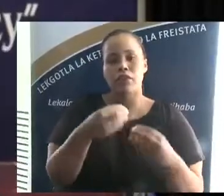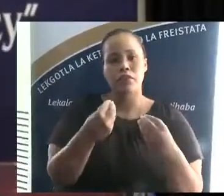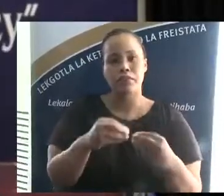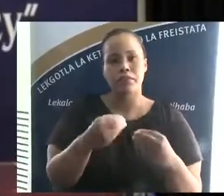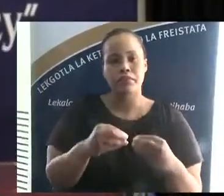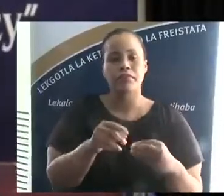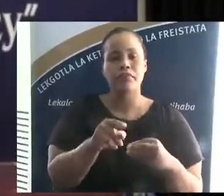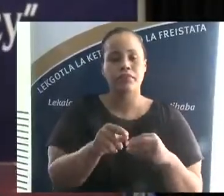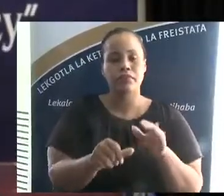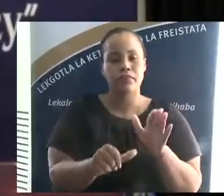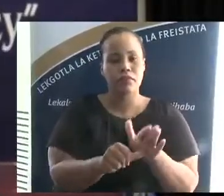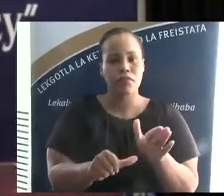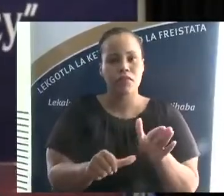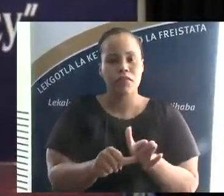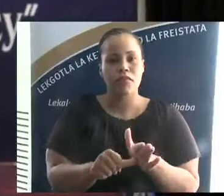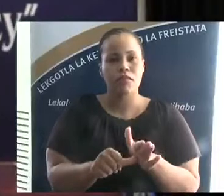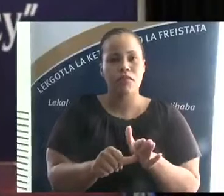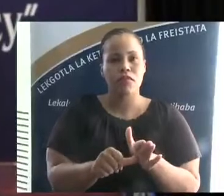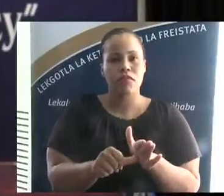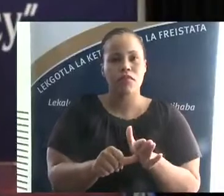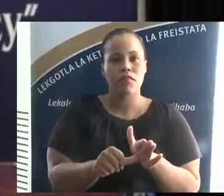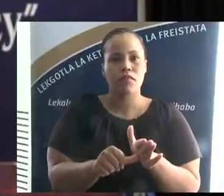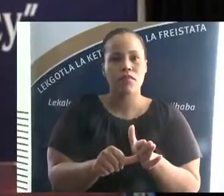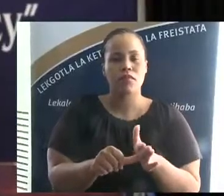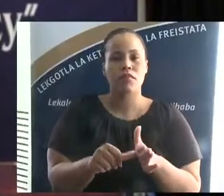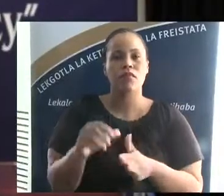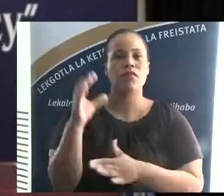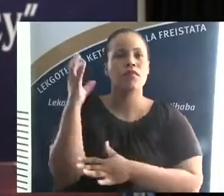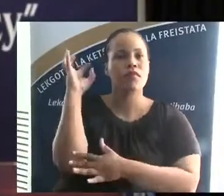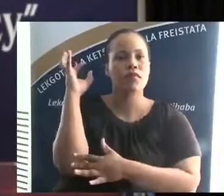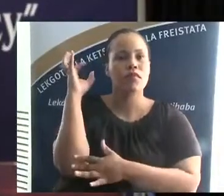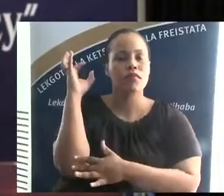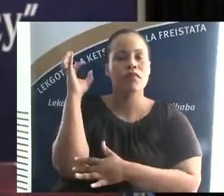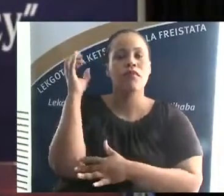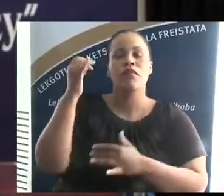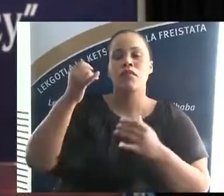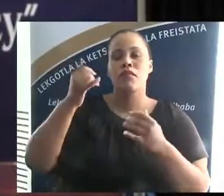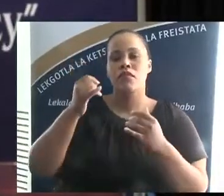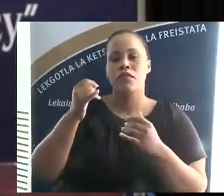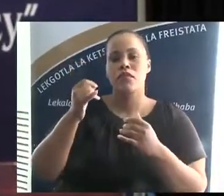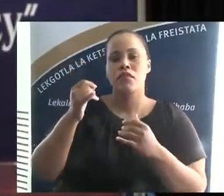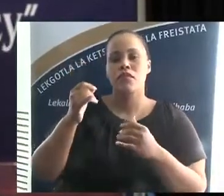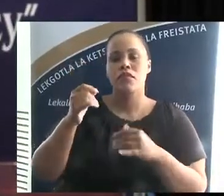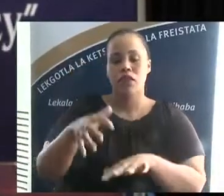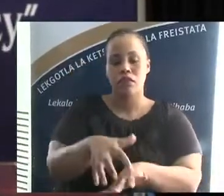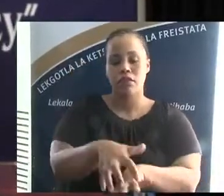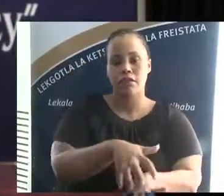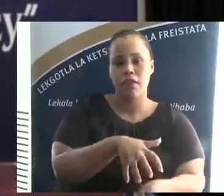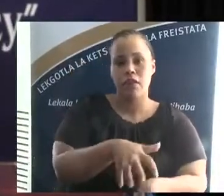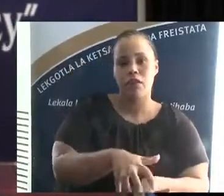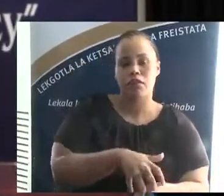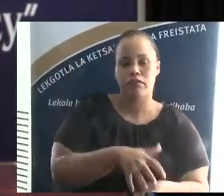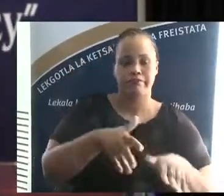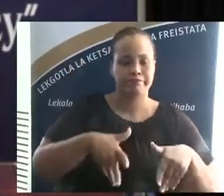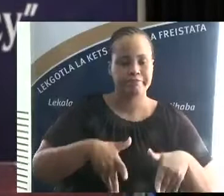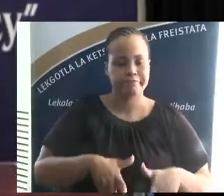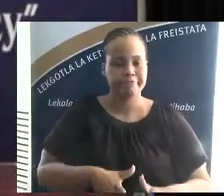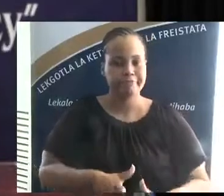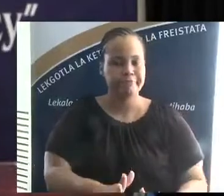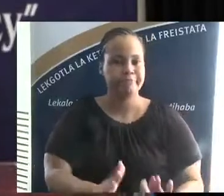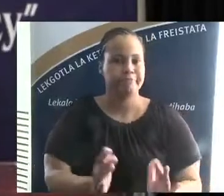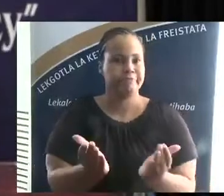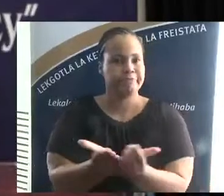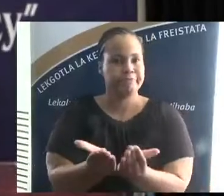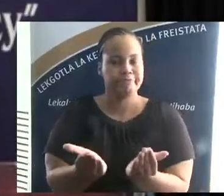are essential to the province's growing economy. Investment in agriculture, infrastructure, creation